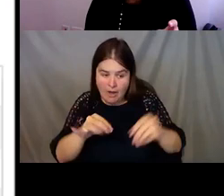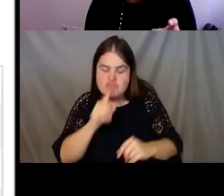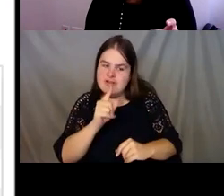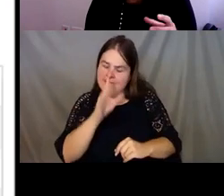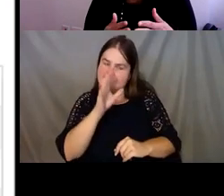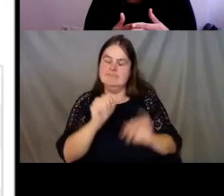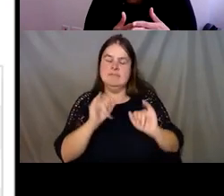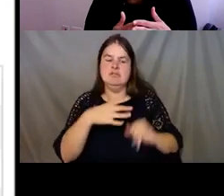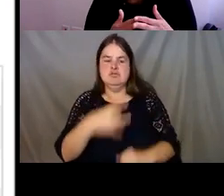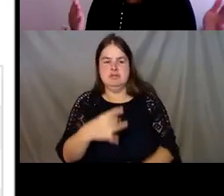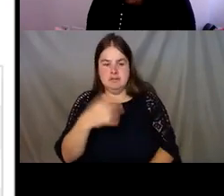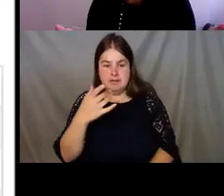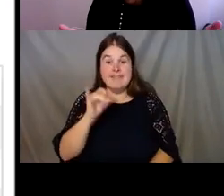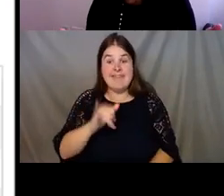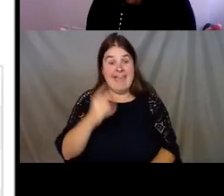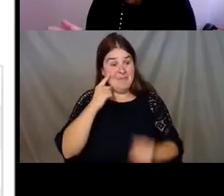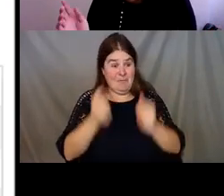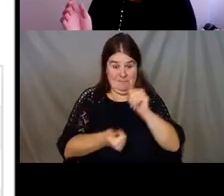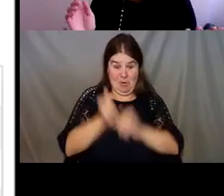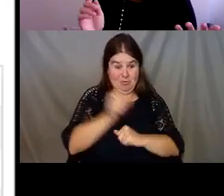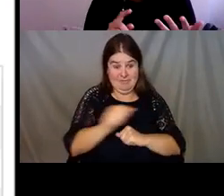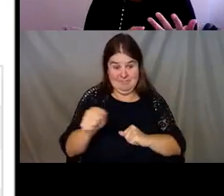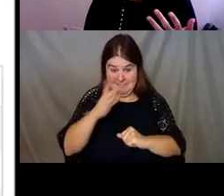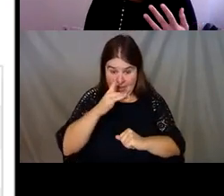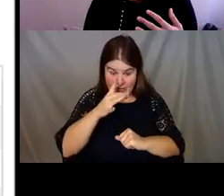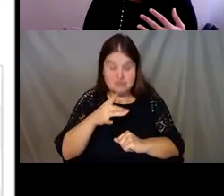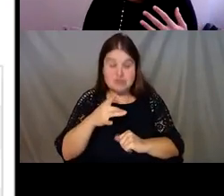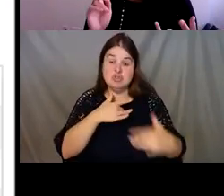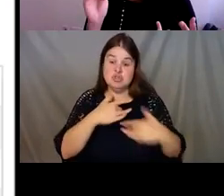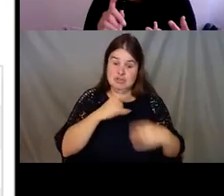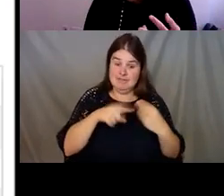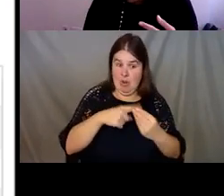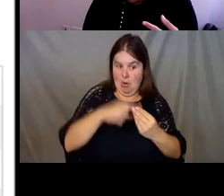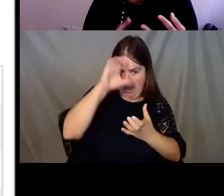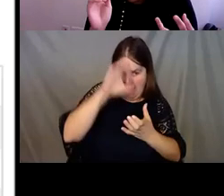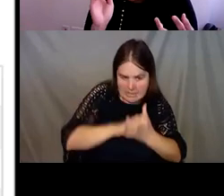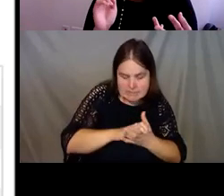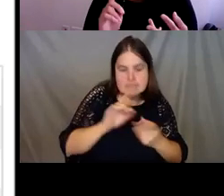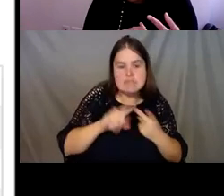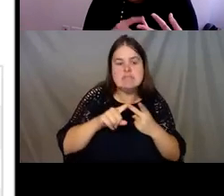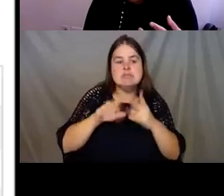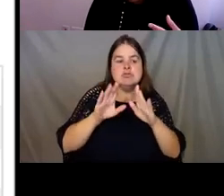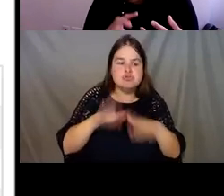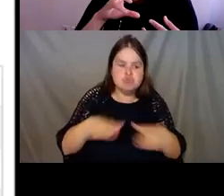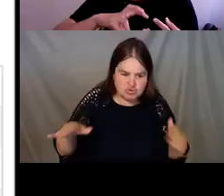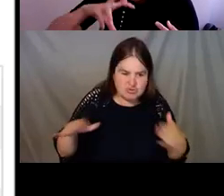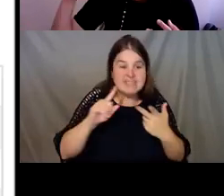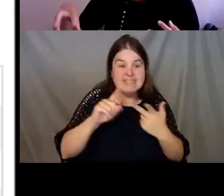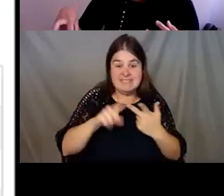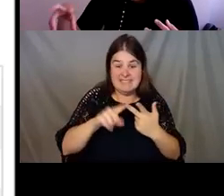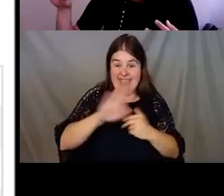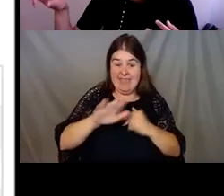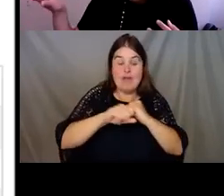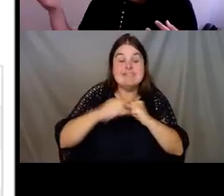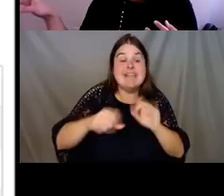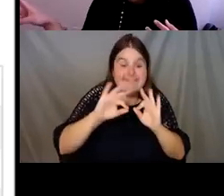to note is that for a majority of our mothers, concerns about their husband, their children, and even sometimes their extended